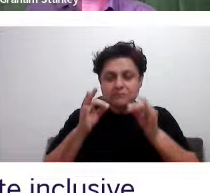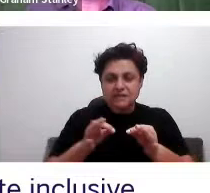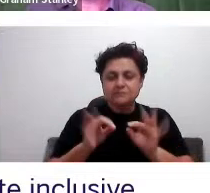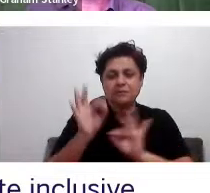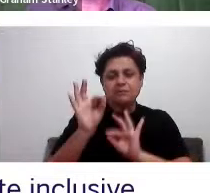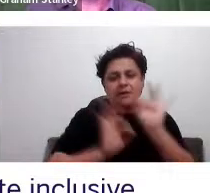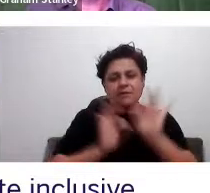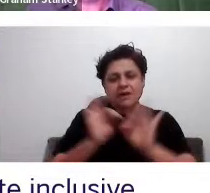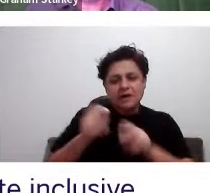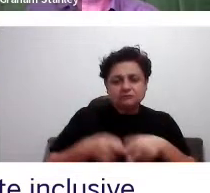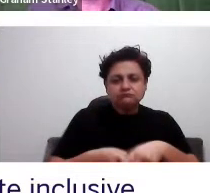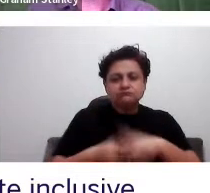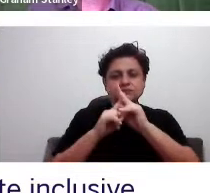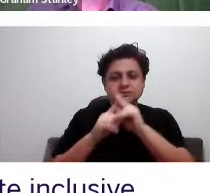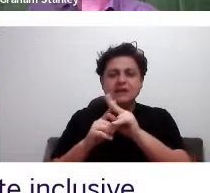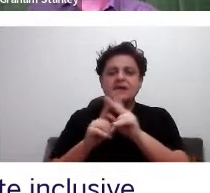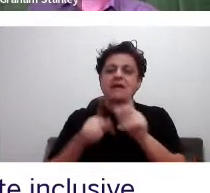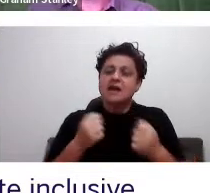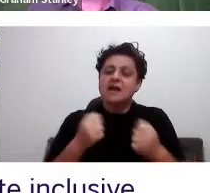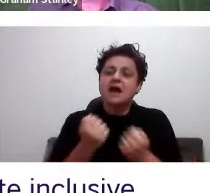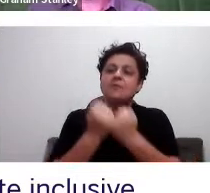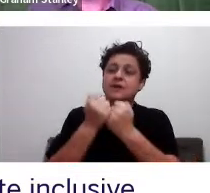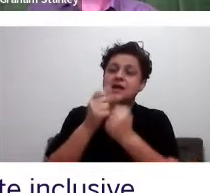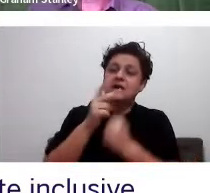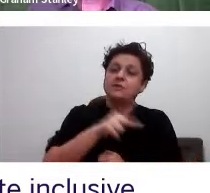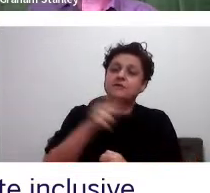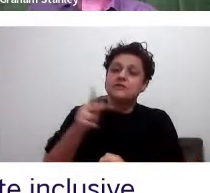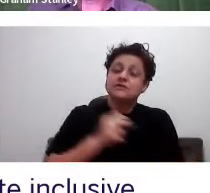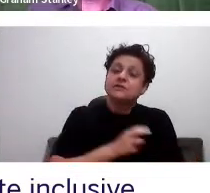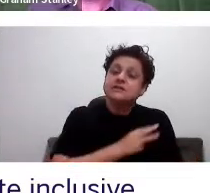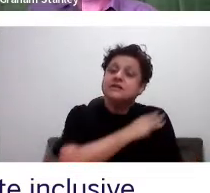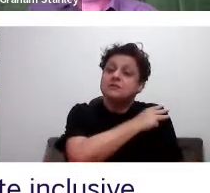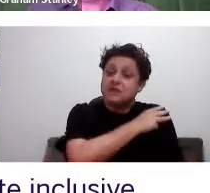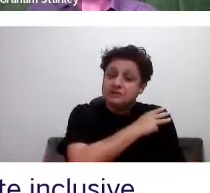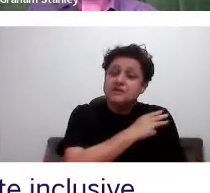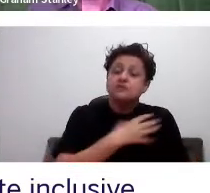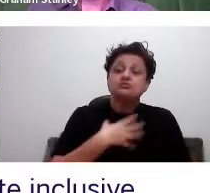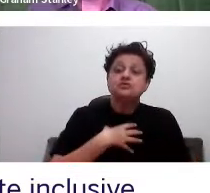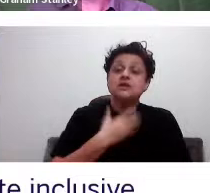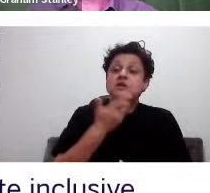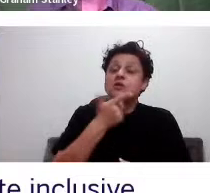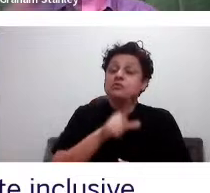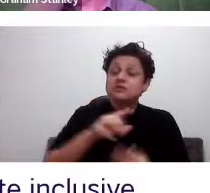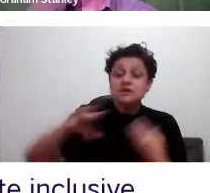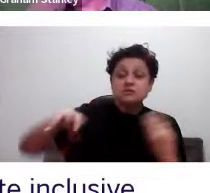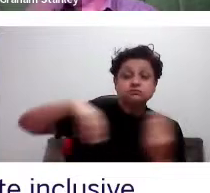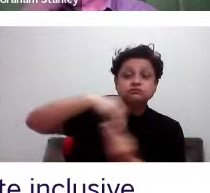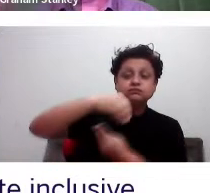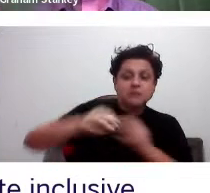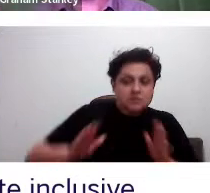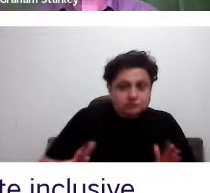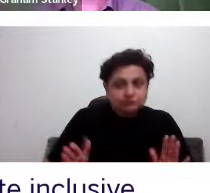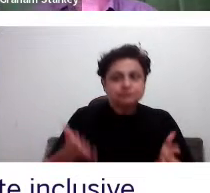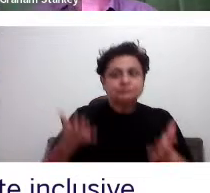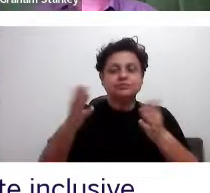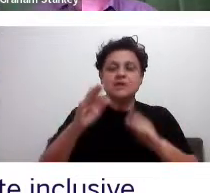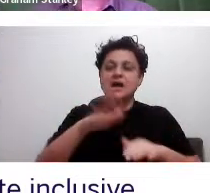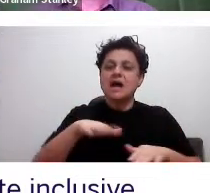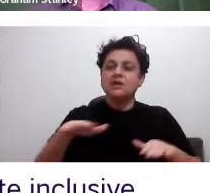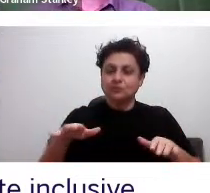ways of engaging all learners rather than focus on a specific technique or a specific educational